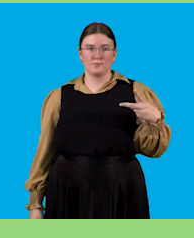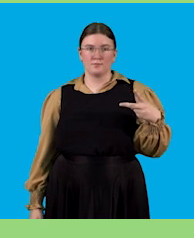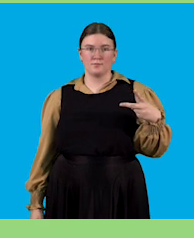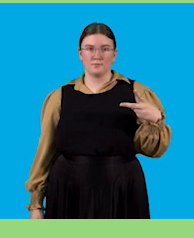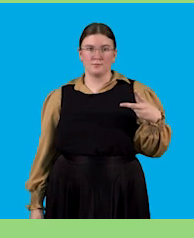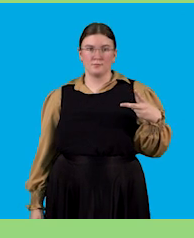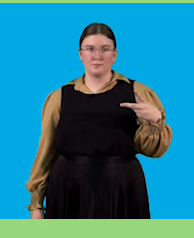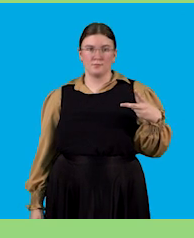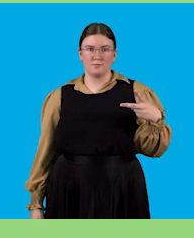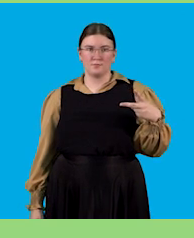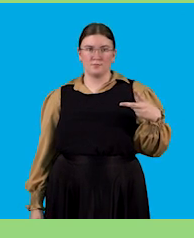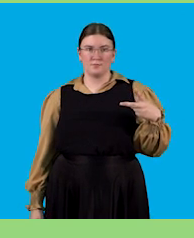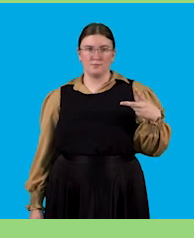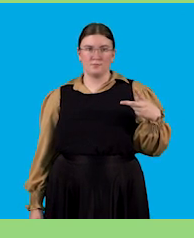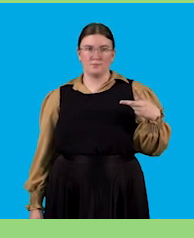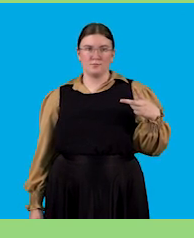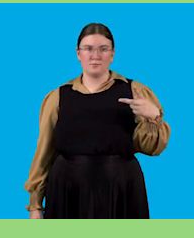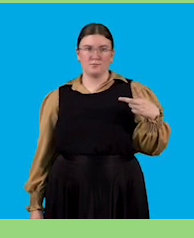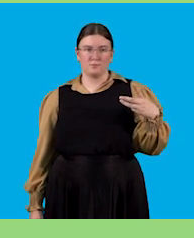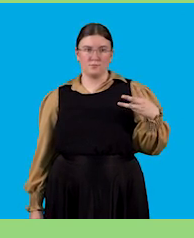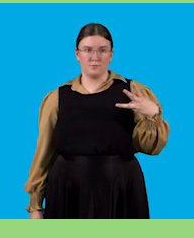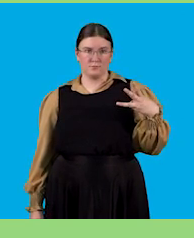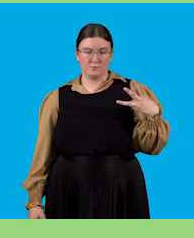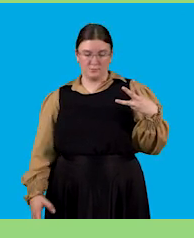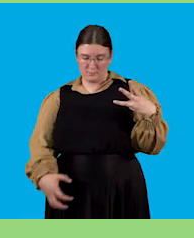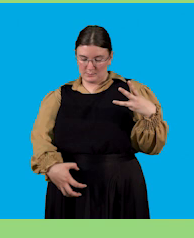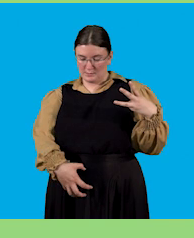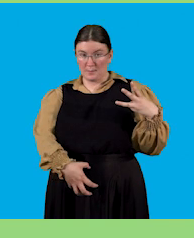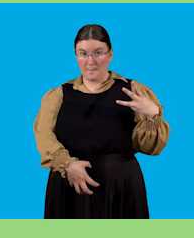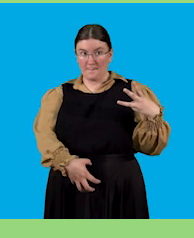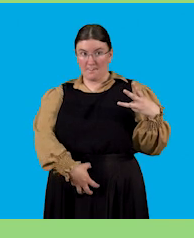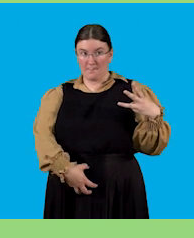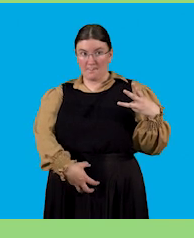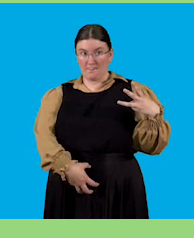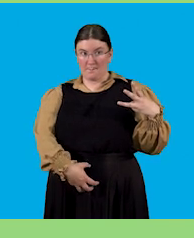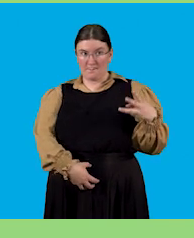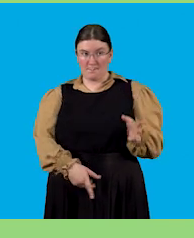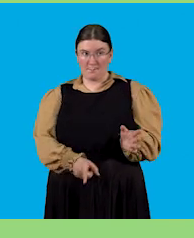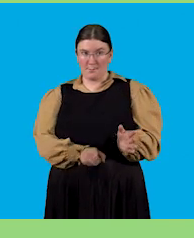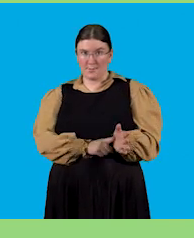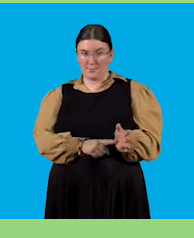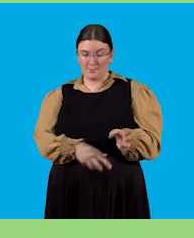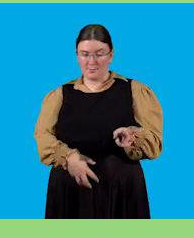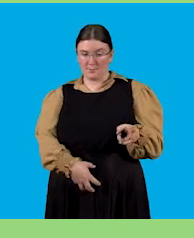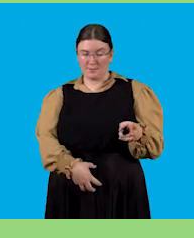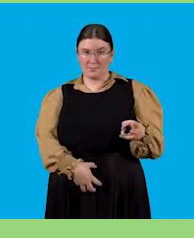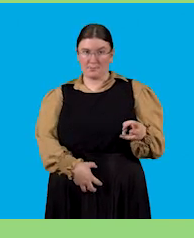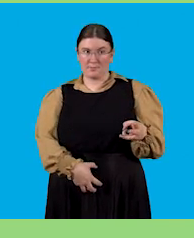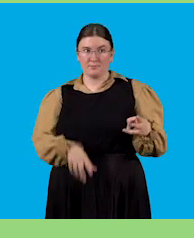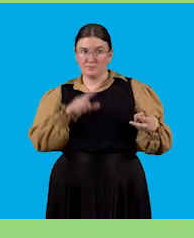And then this sac-like structure that stores urine temporarily is